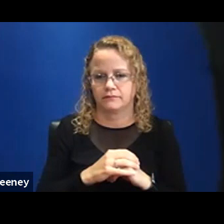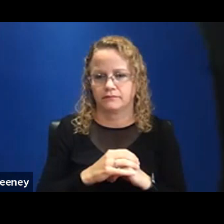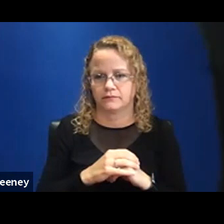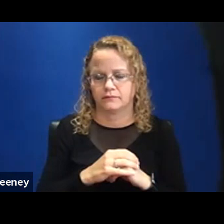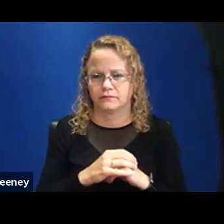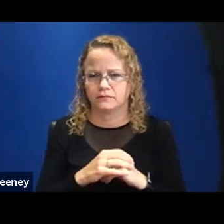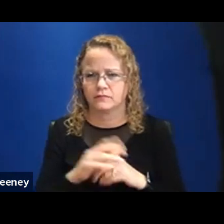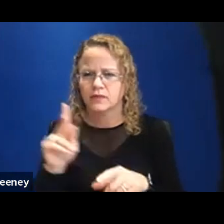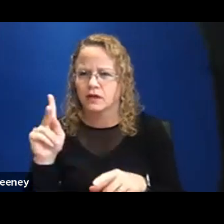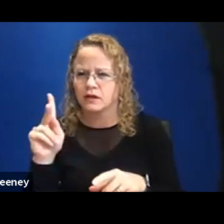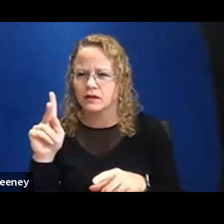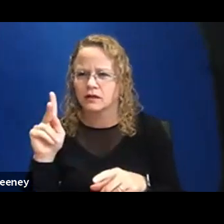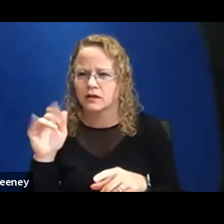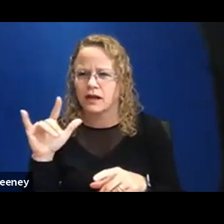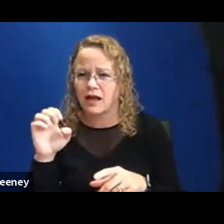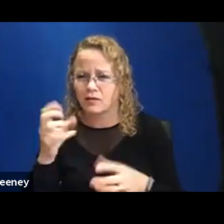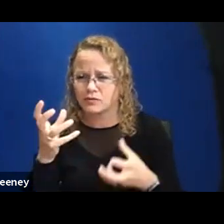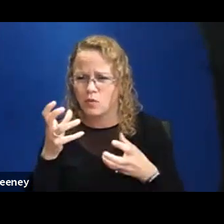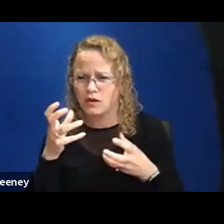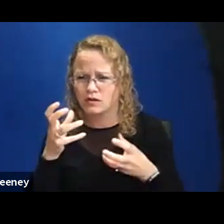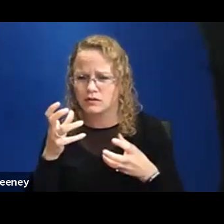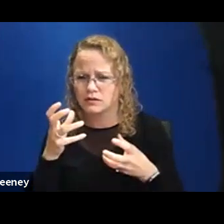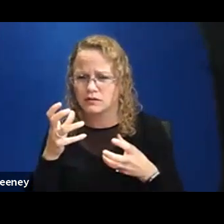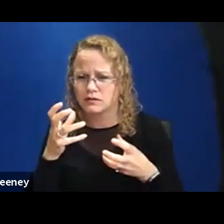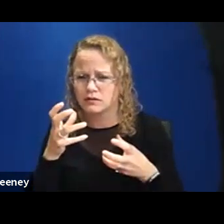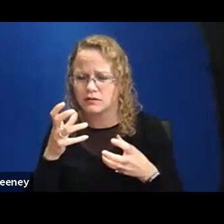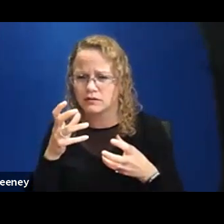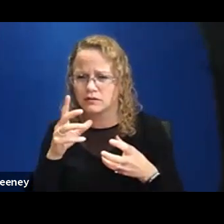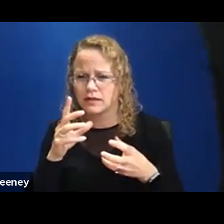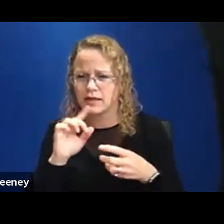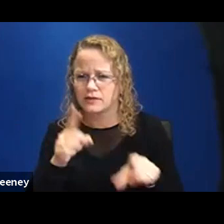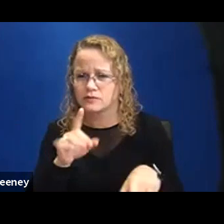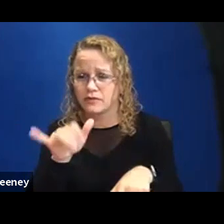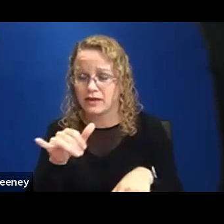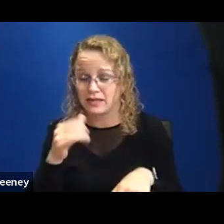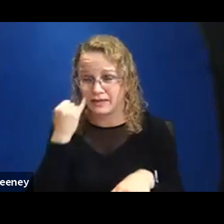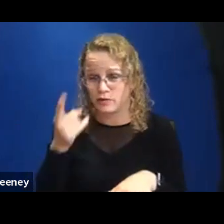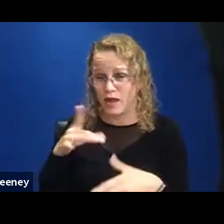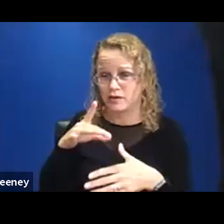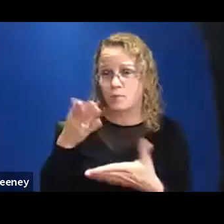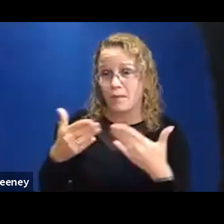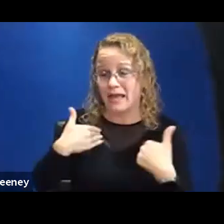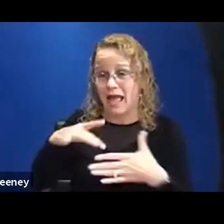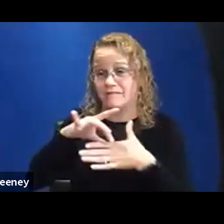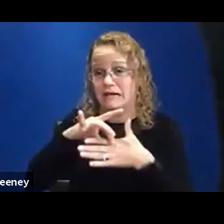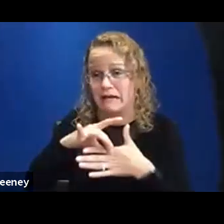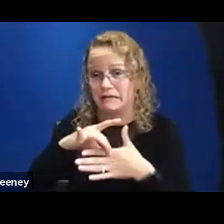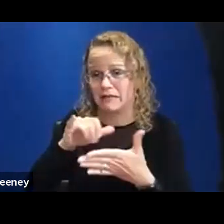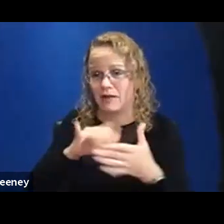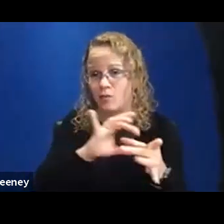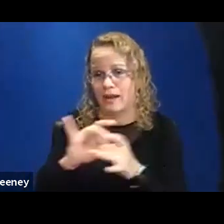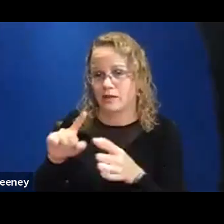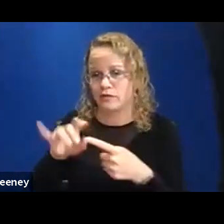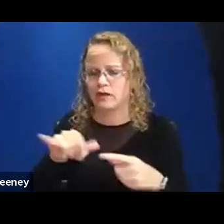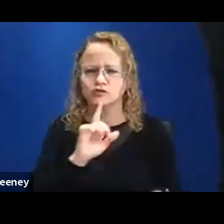Kyle, do you want to speak into that? I can, but if you've got context, you probably have context that I don't have. Sure, it's